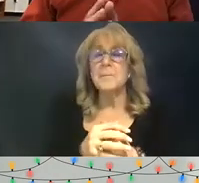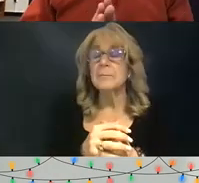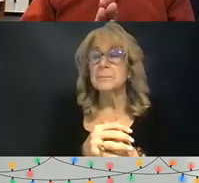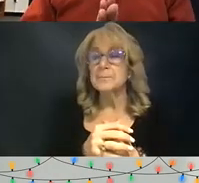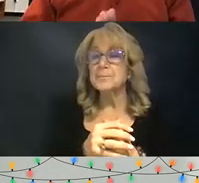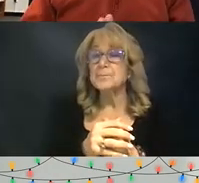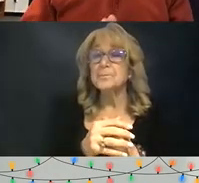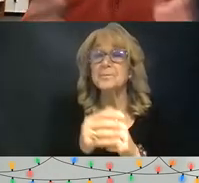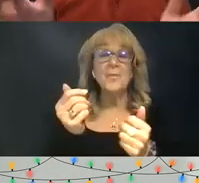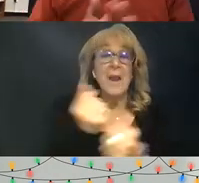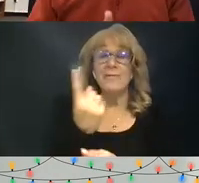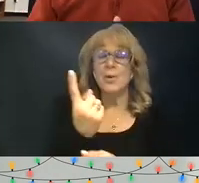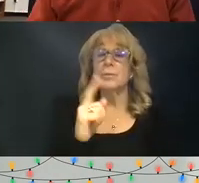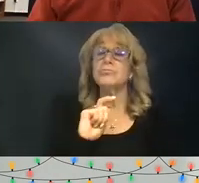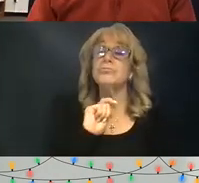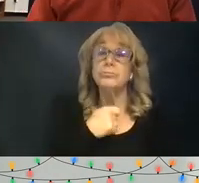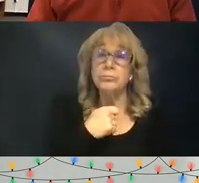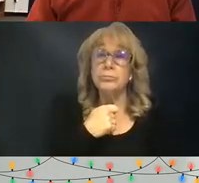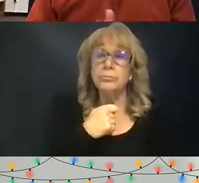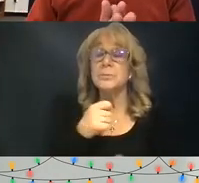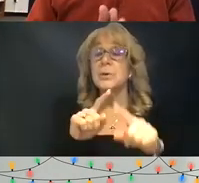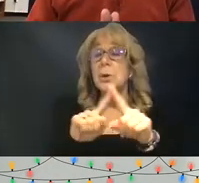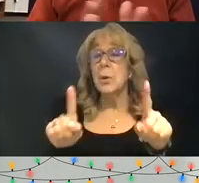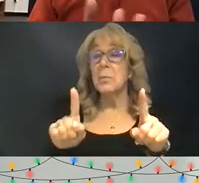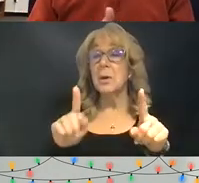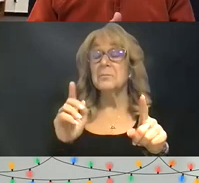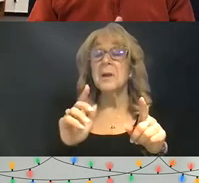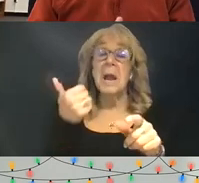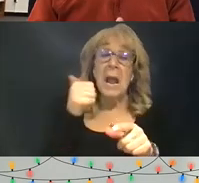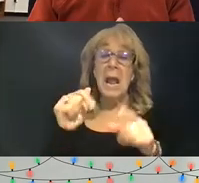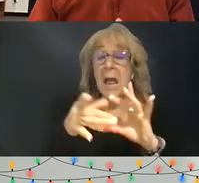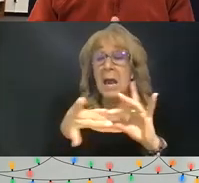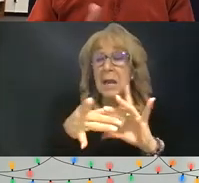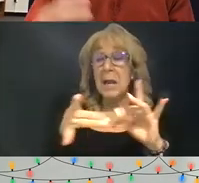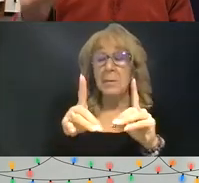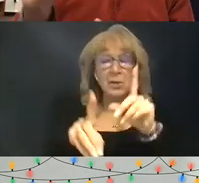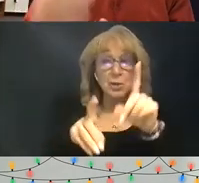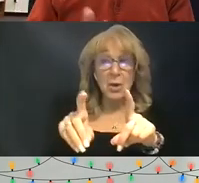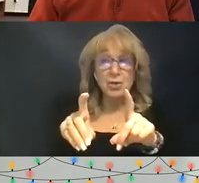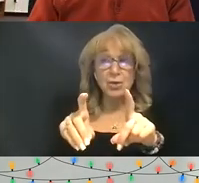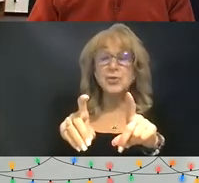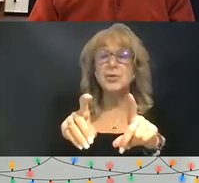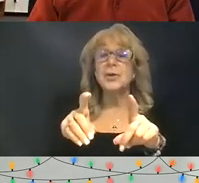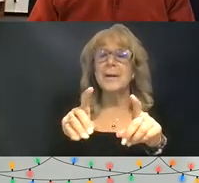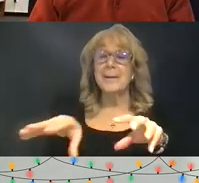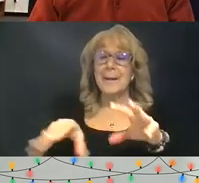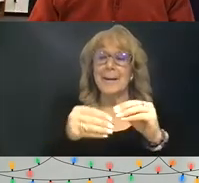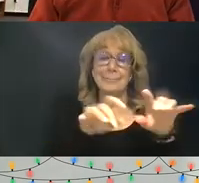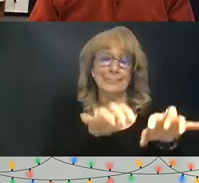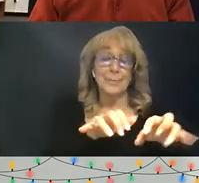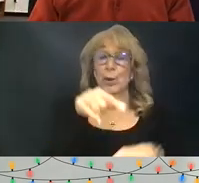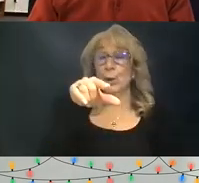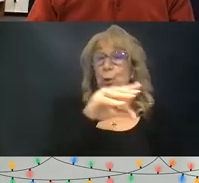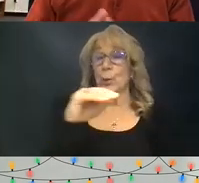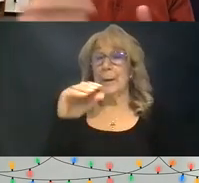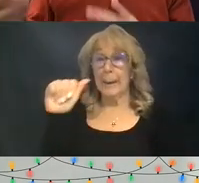everyone is muted, but we'd be thrilled if you put comments and questions in the Q&A, and at 5 or 6 times during today's